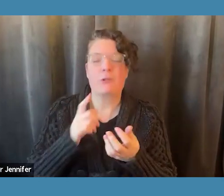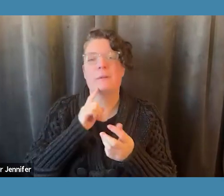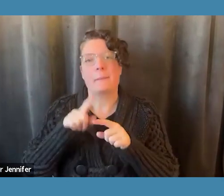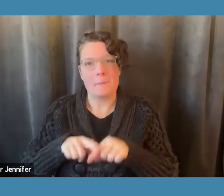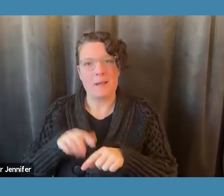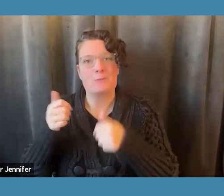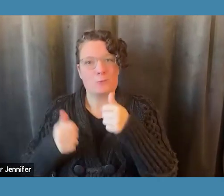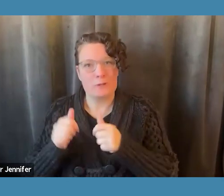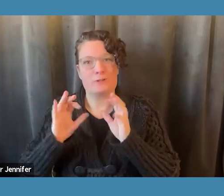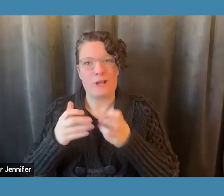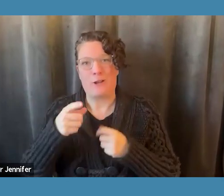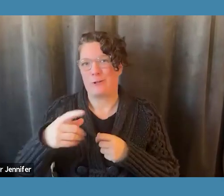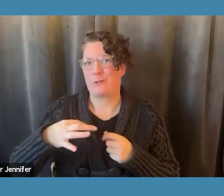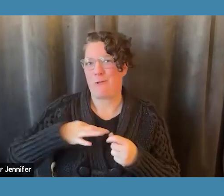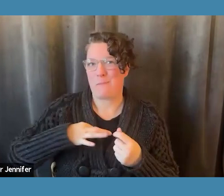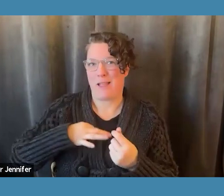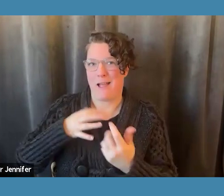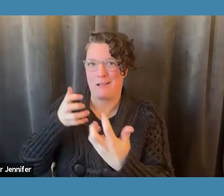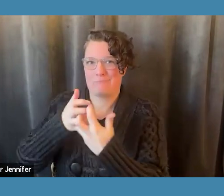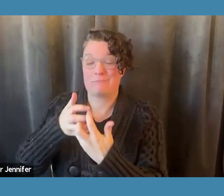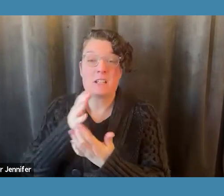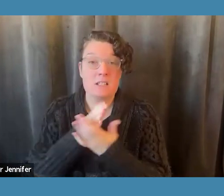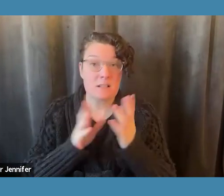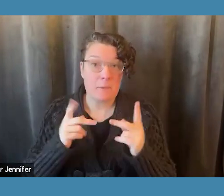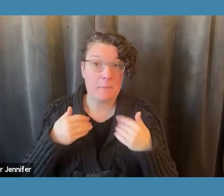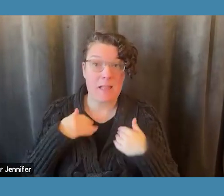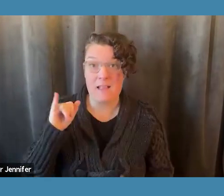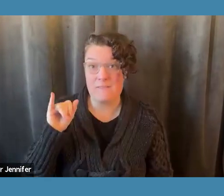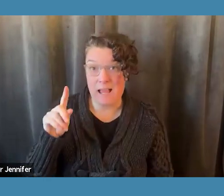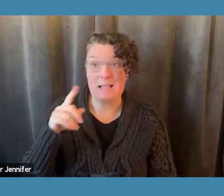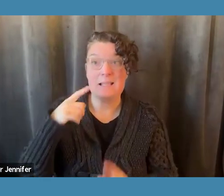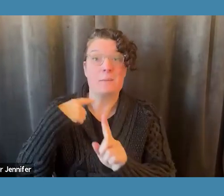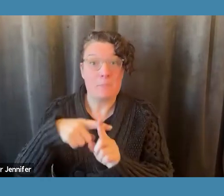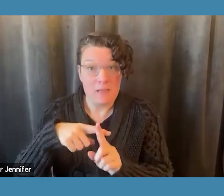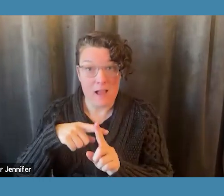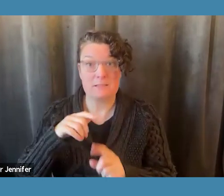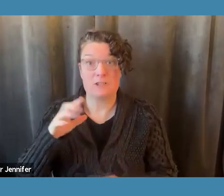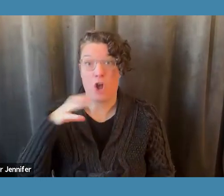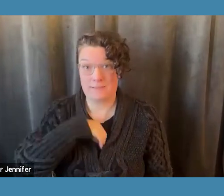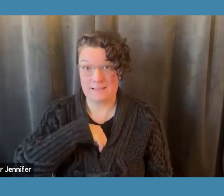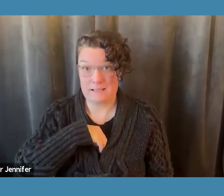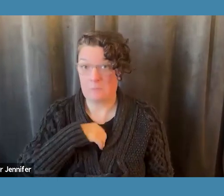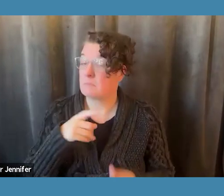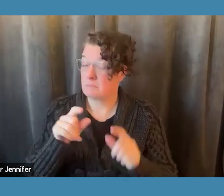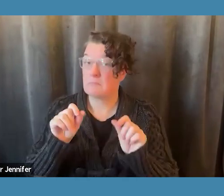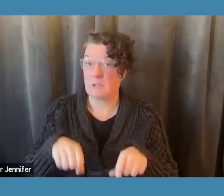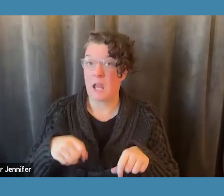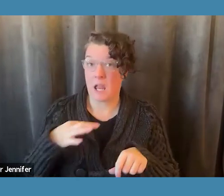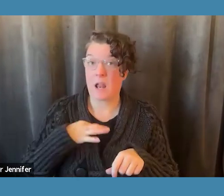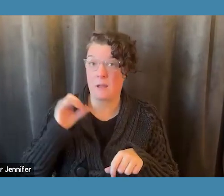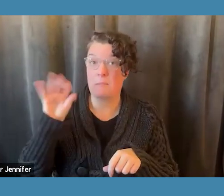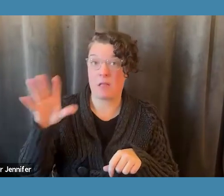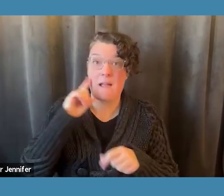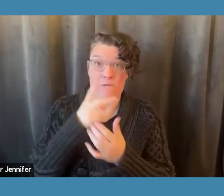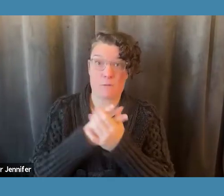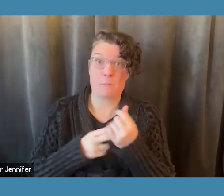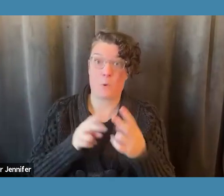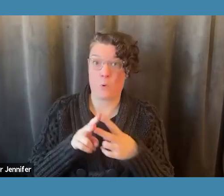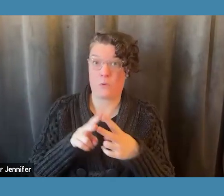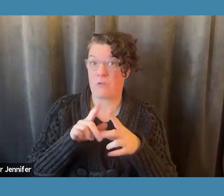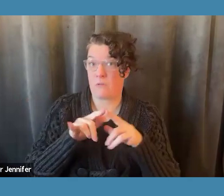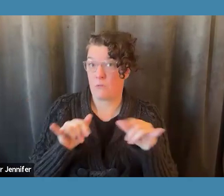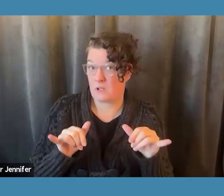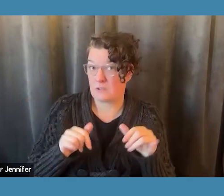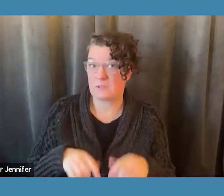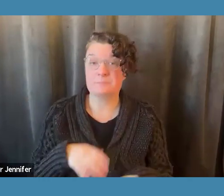for. Some people have intellectual disability and autism. You can apply for both categories at once. You